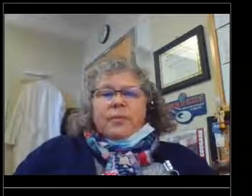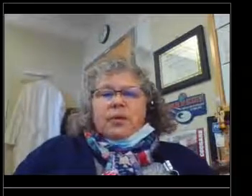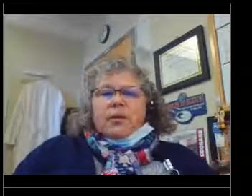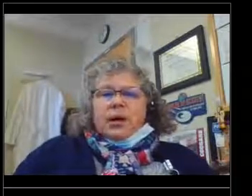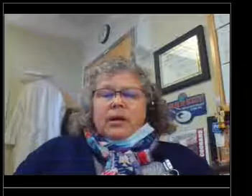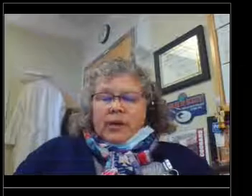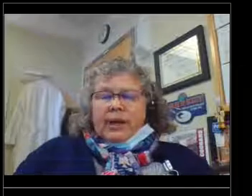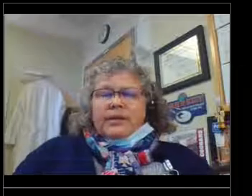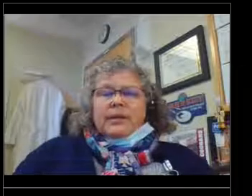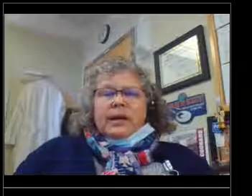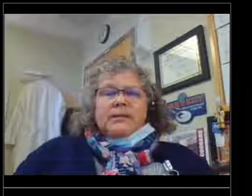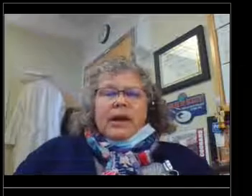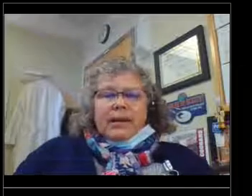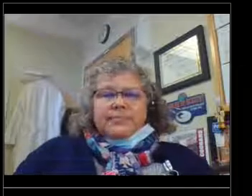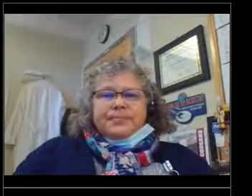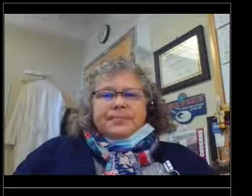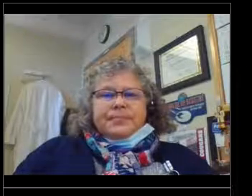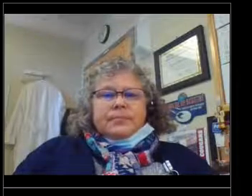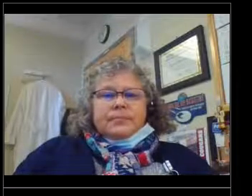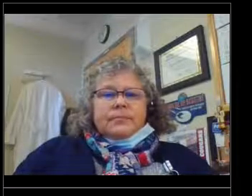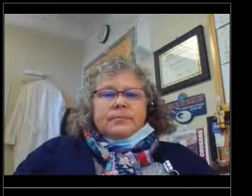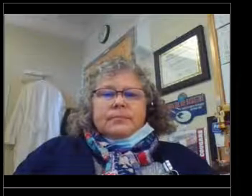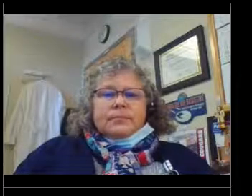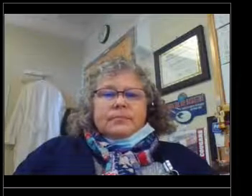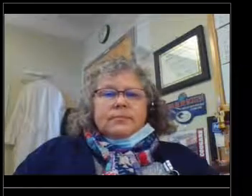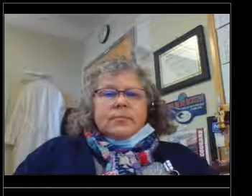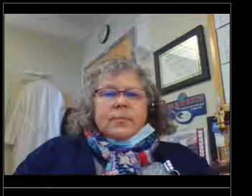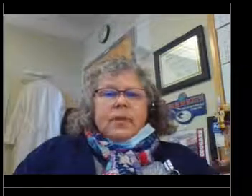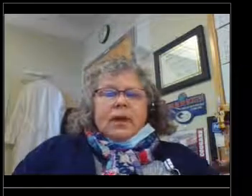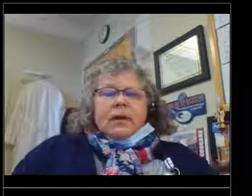now. Go ahead to the next slide.